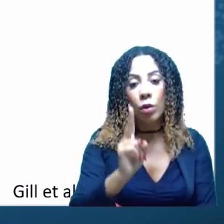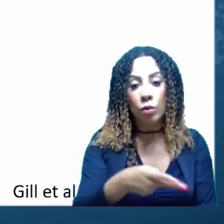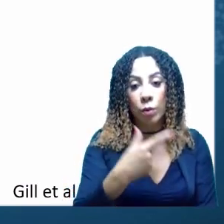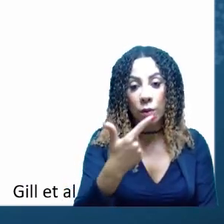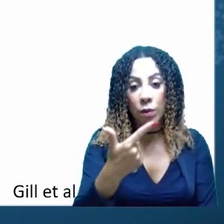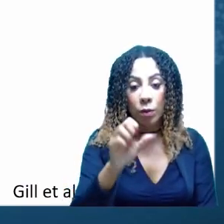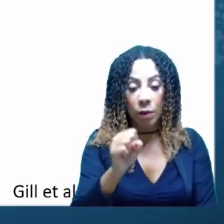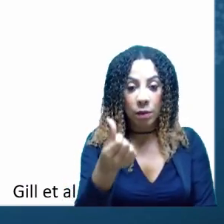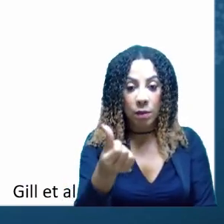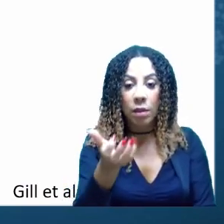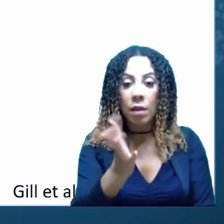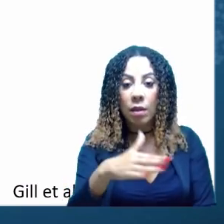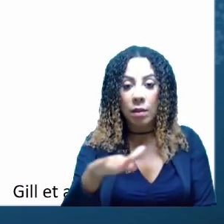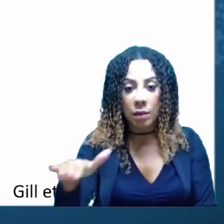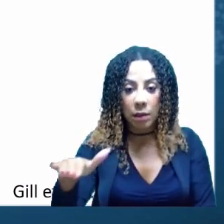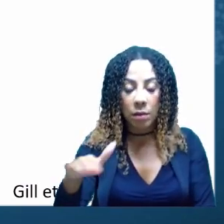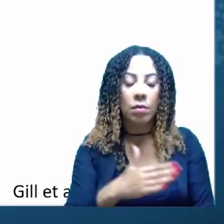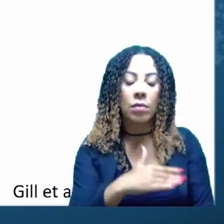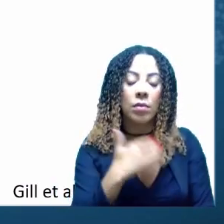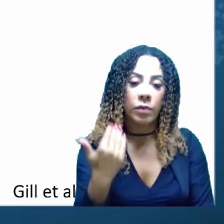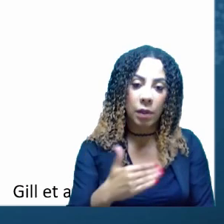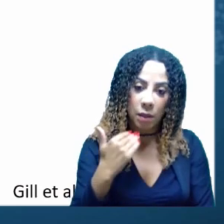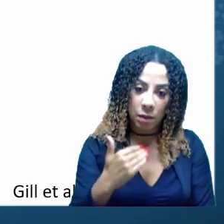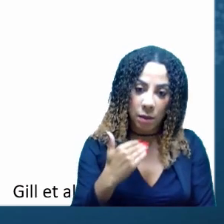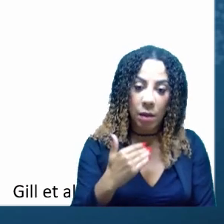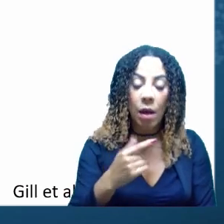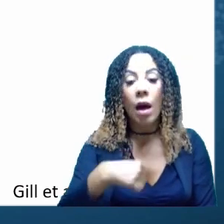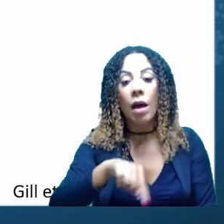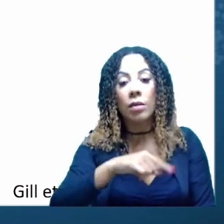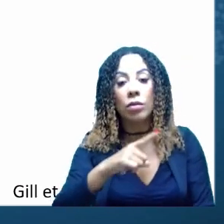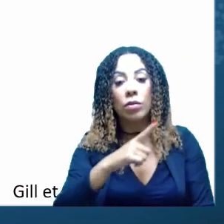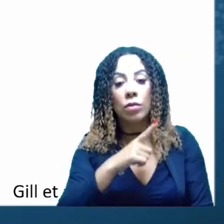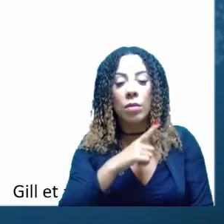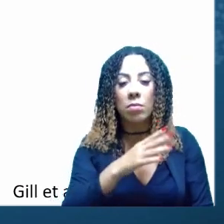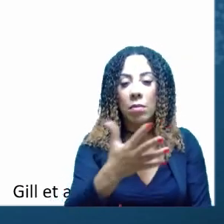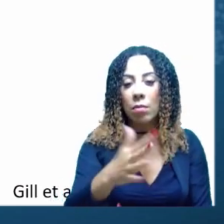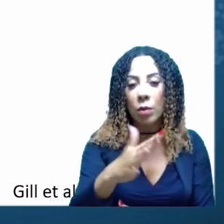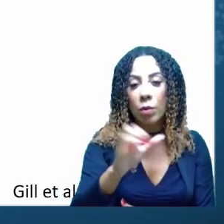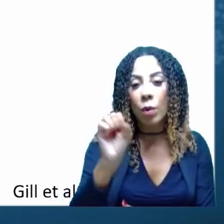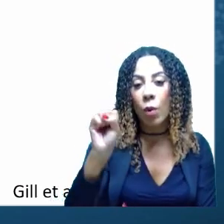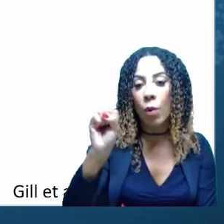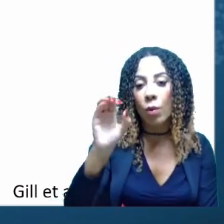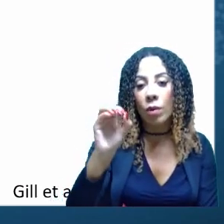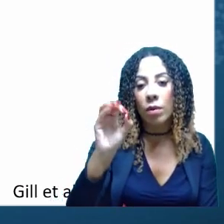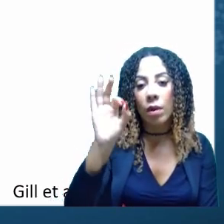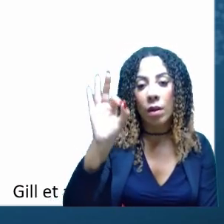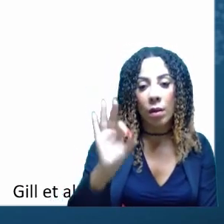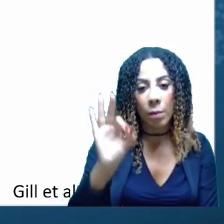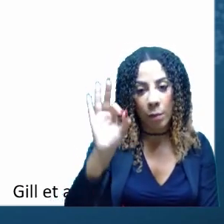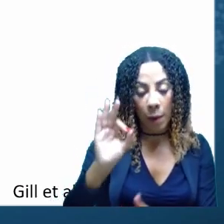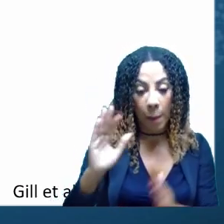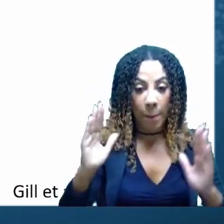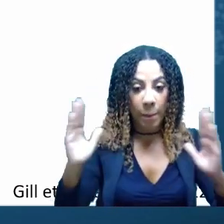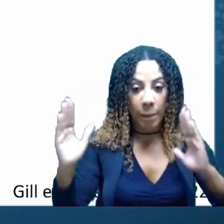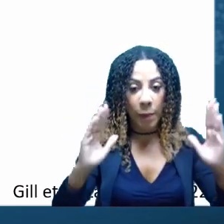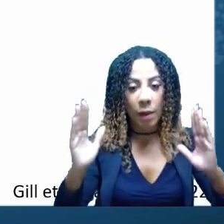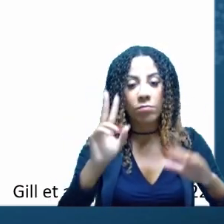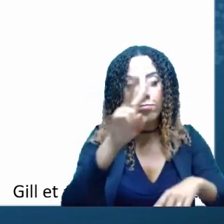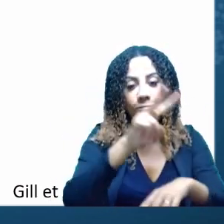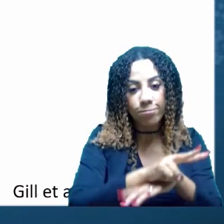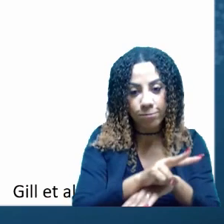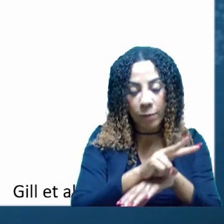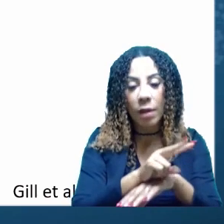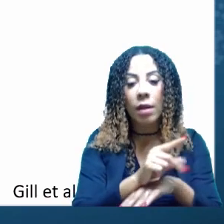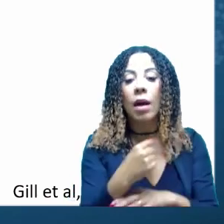surveillance period, and came from all parts of the city of Lusaka. And then we found RSV in about 7 or